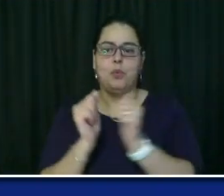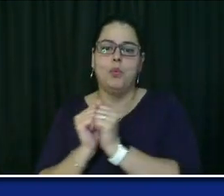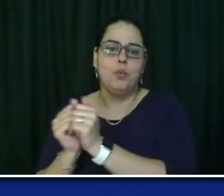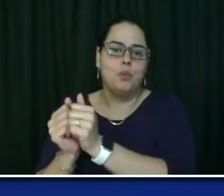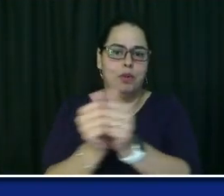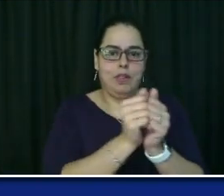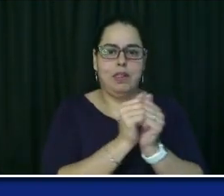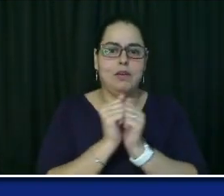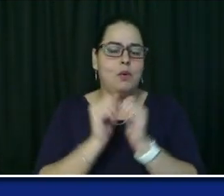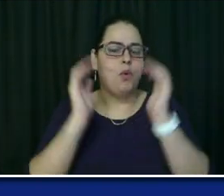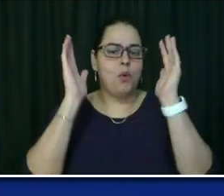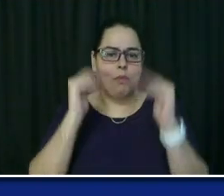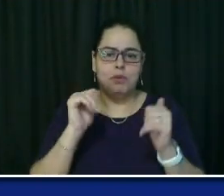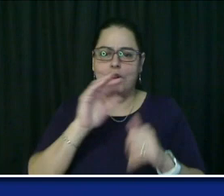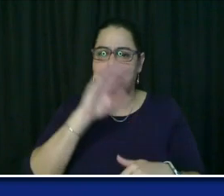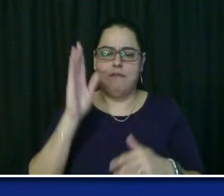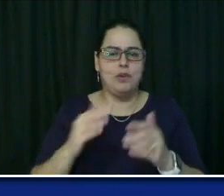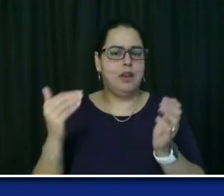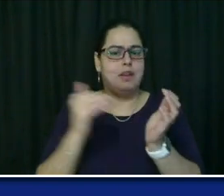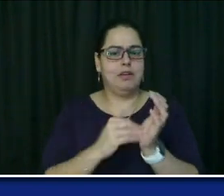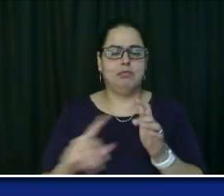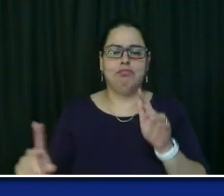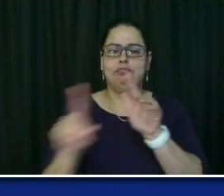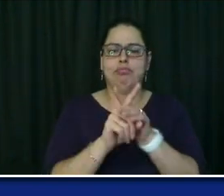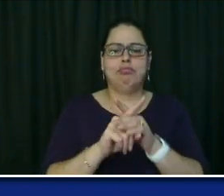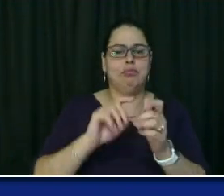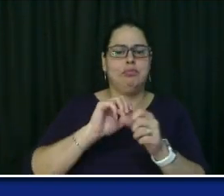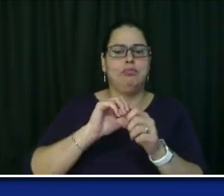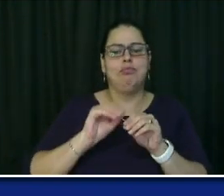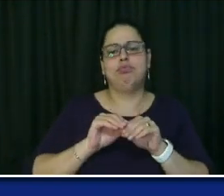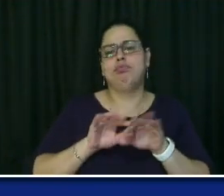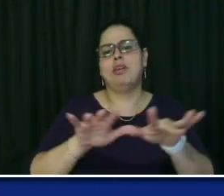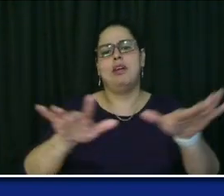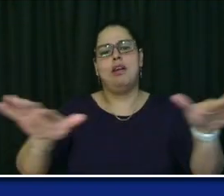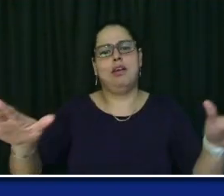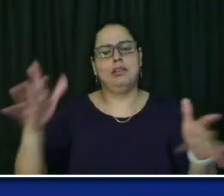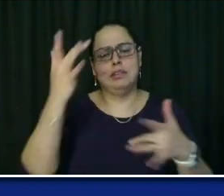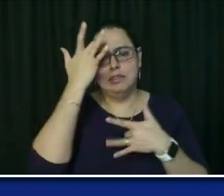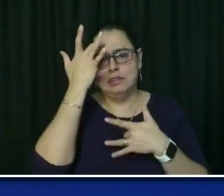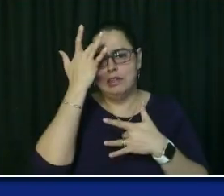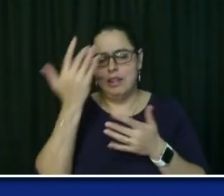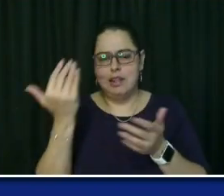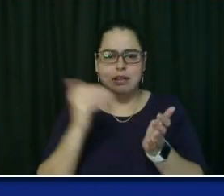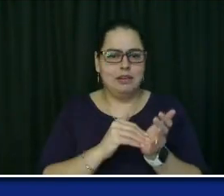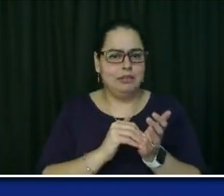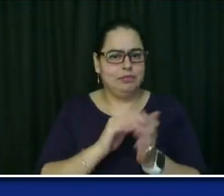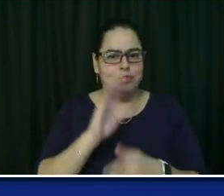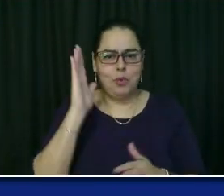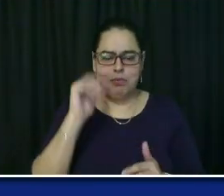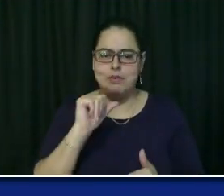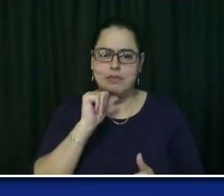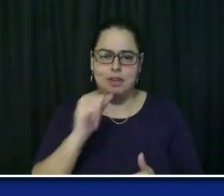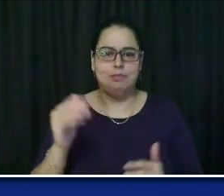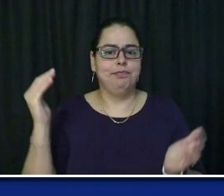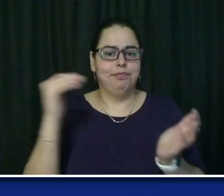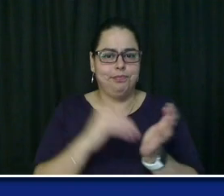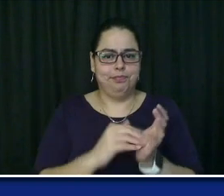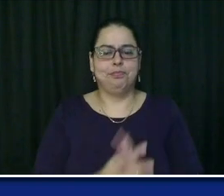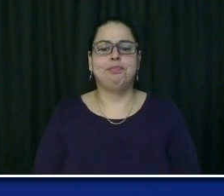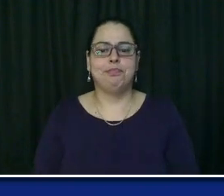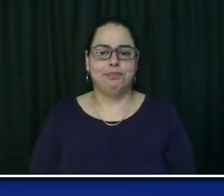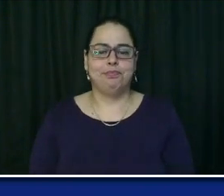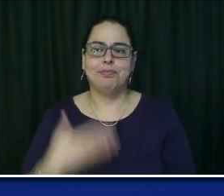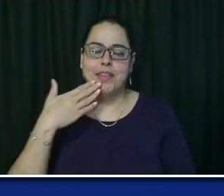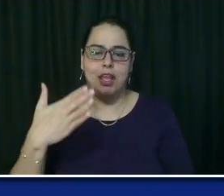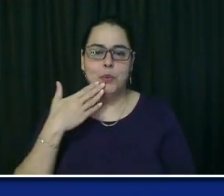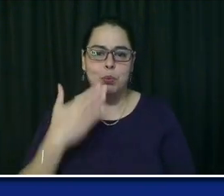Thank you. I want to thank the Mayor, Bobby Williams, for joining us here and talking a little bit about Elmsford and the way they've